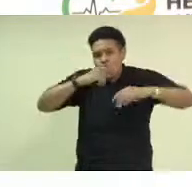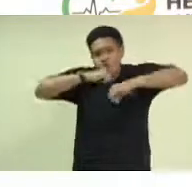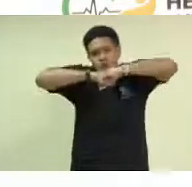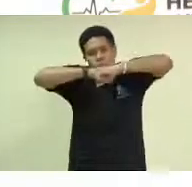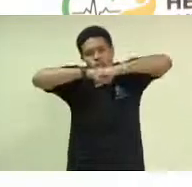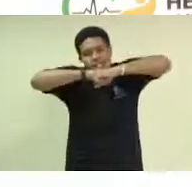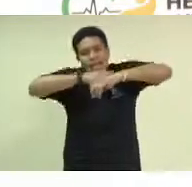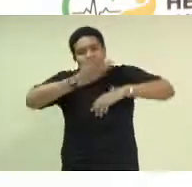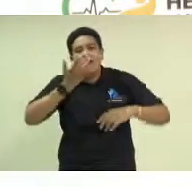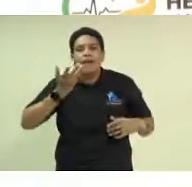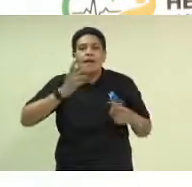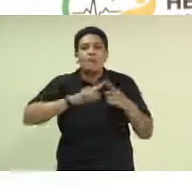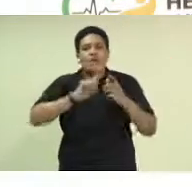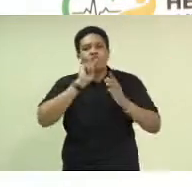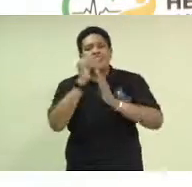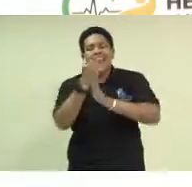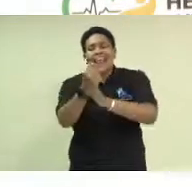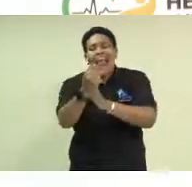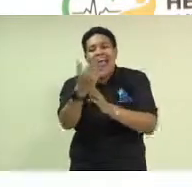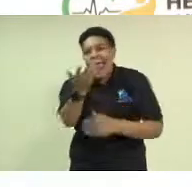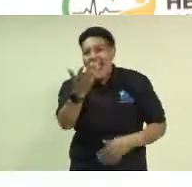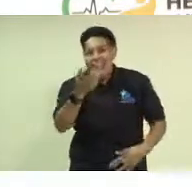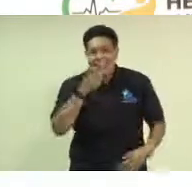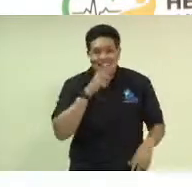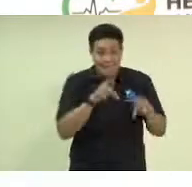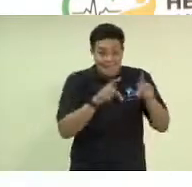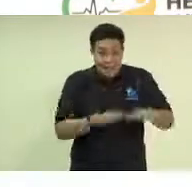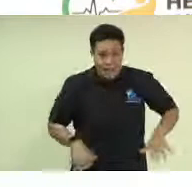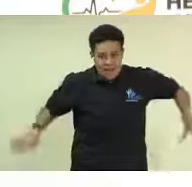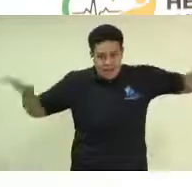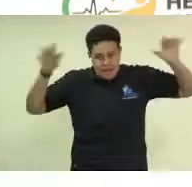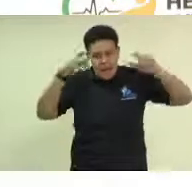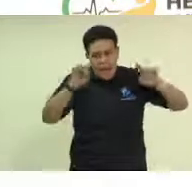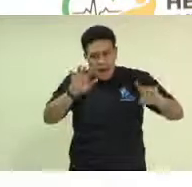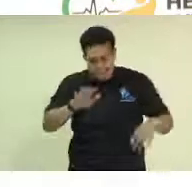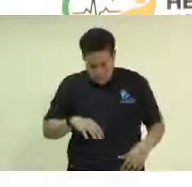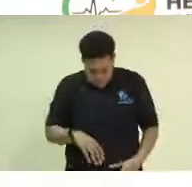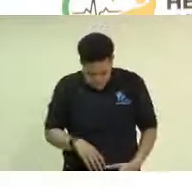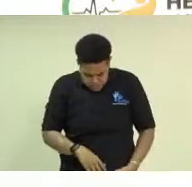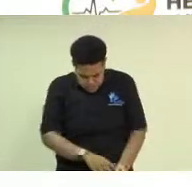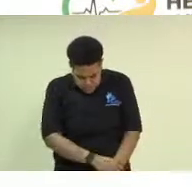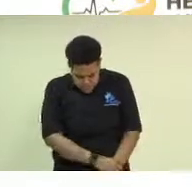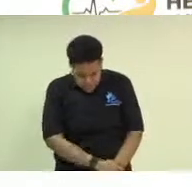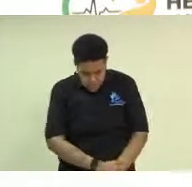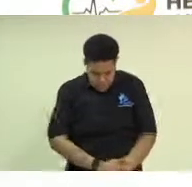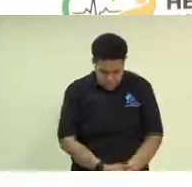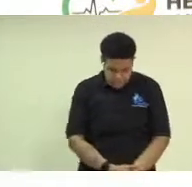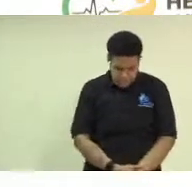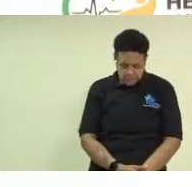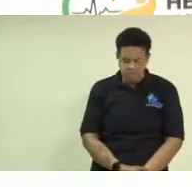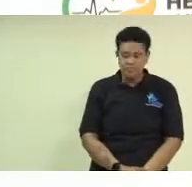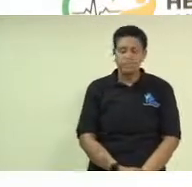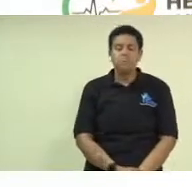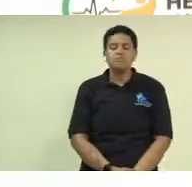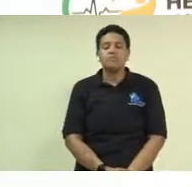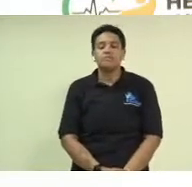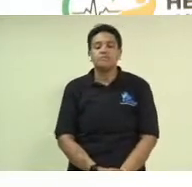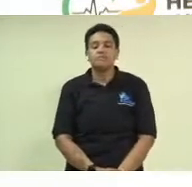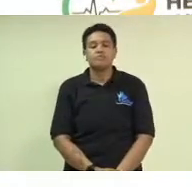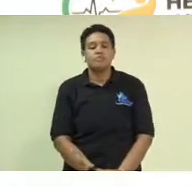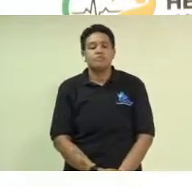protect and to guide the population. So that's the